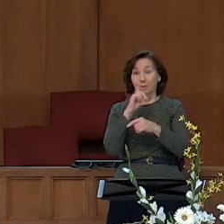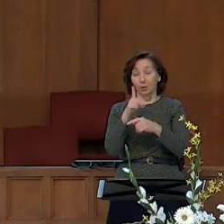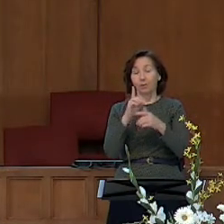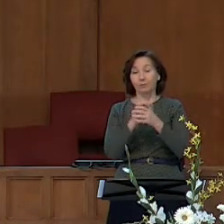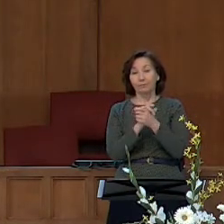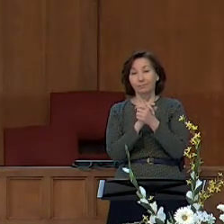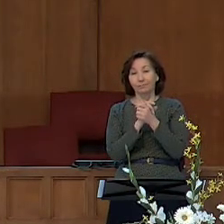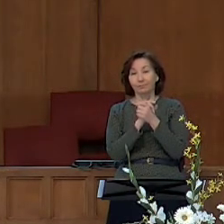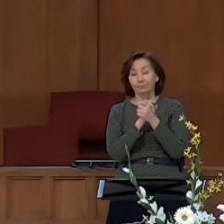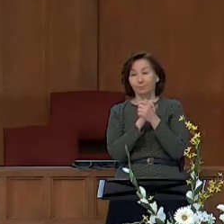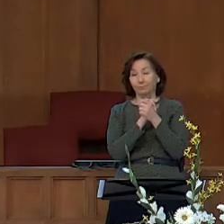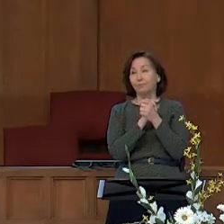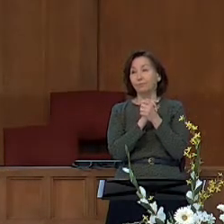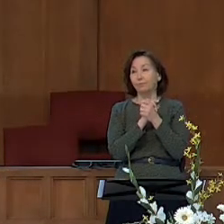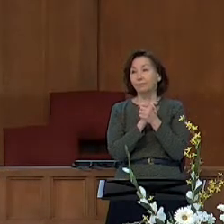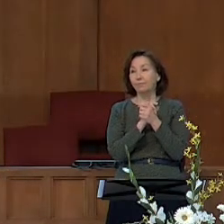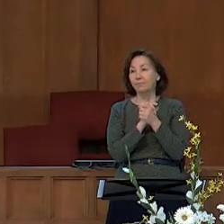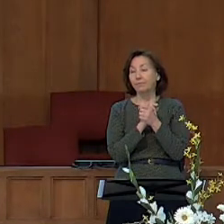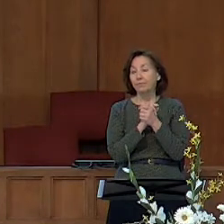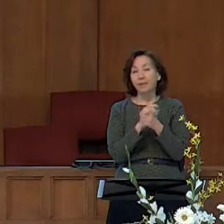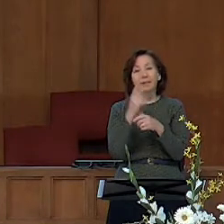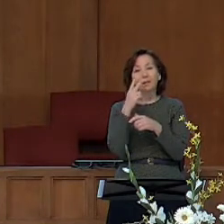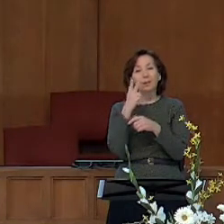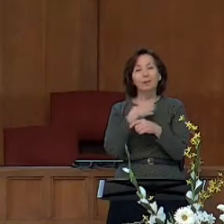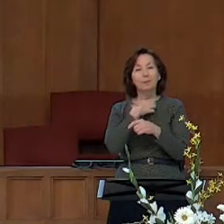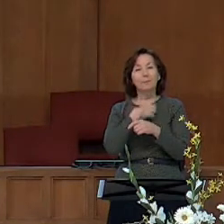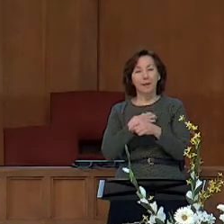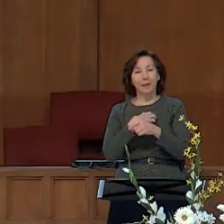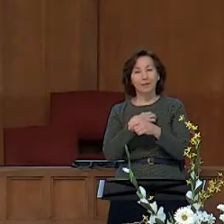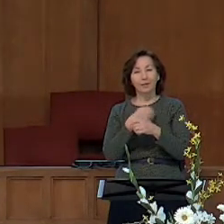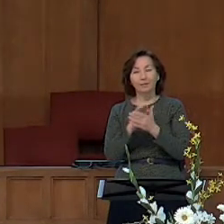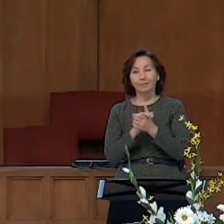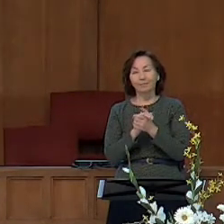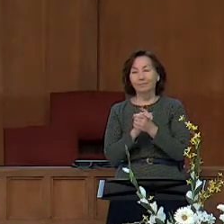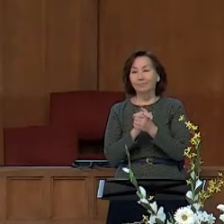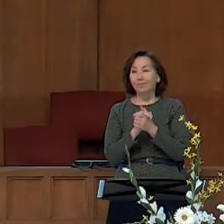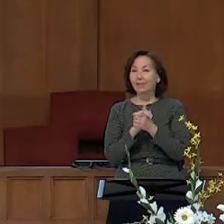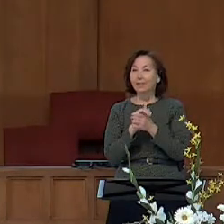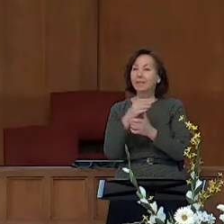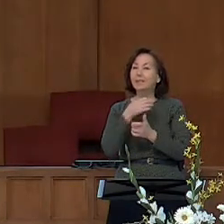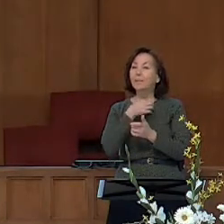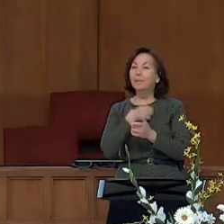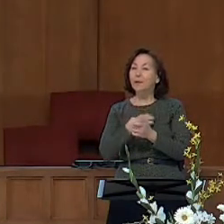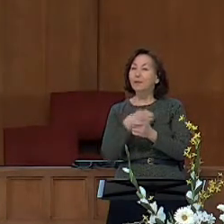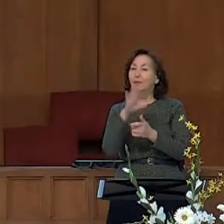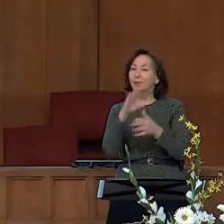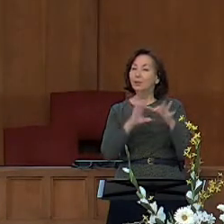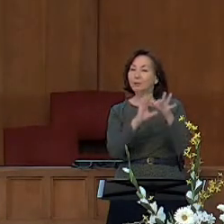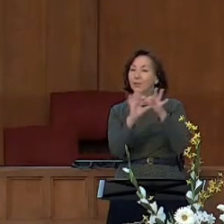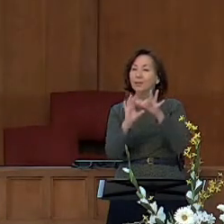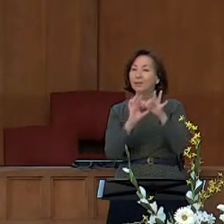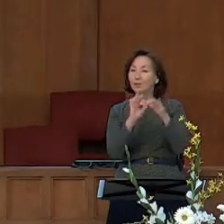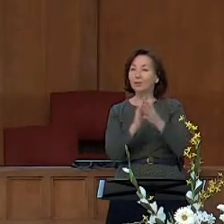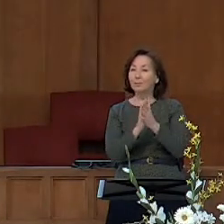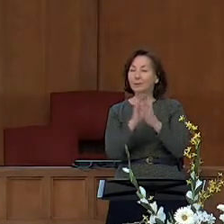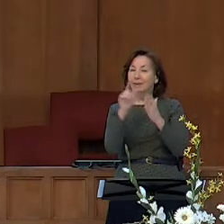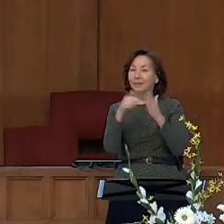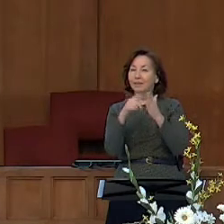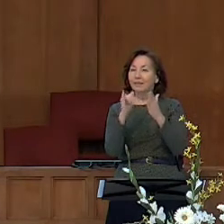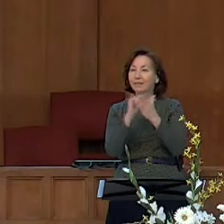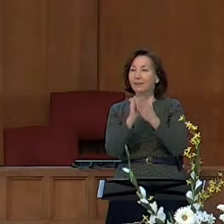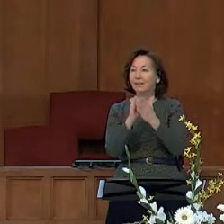vulnerability. And then you look at passion. Is there passion in your relationships? This is that